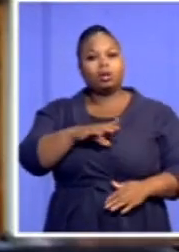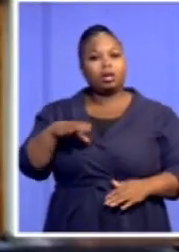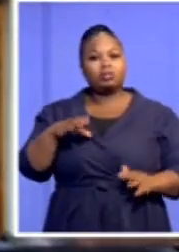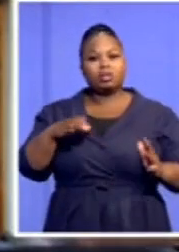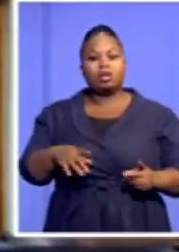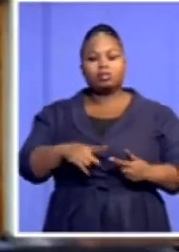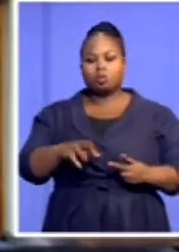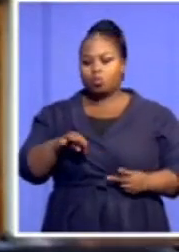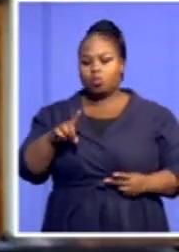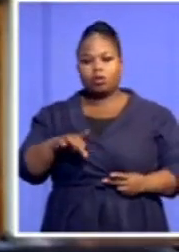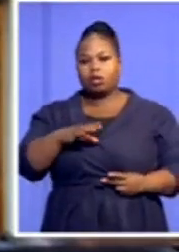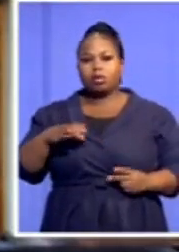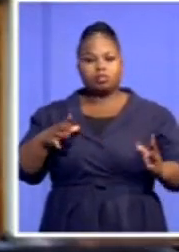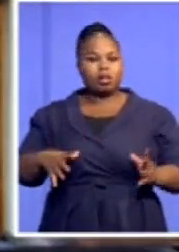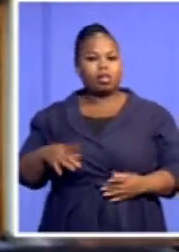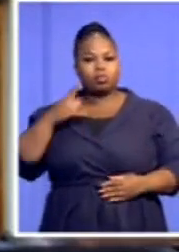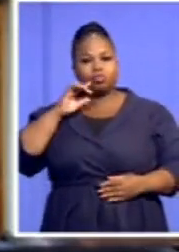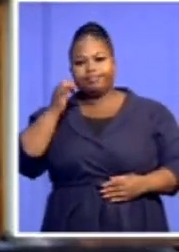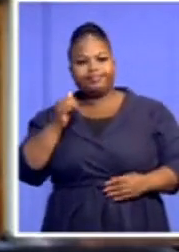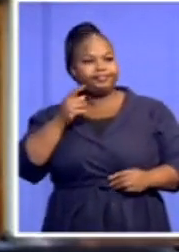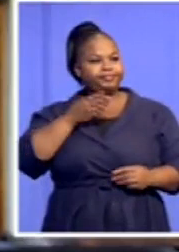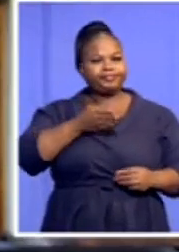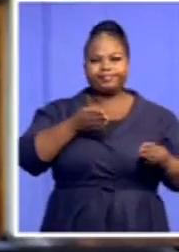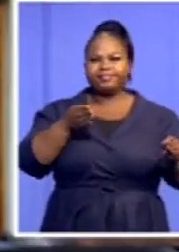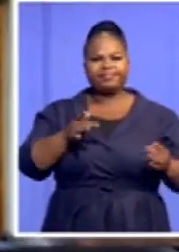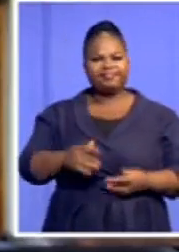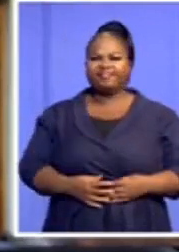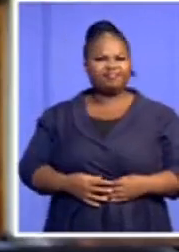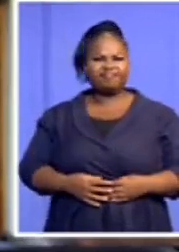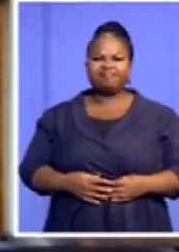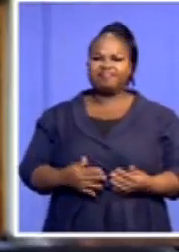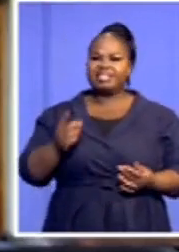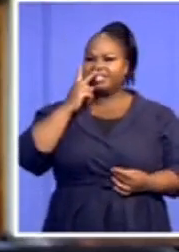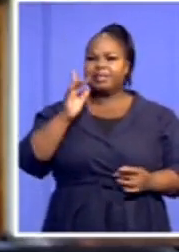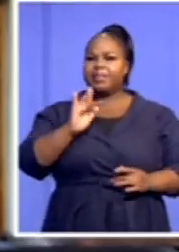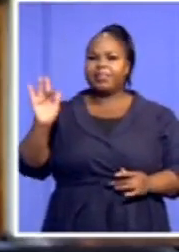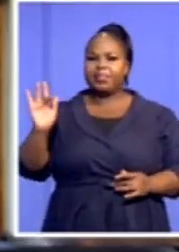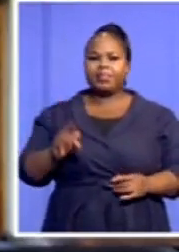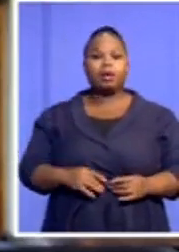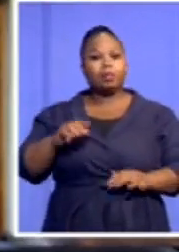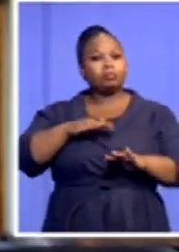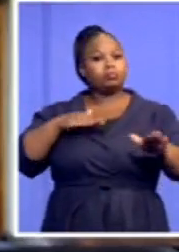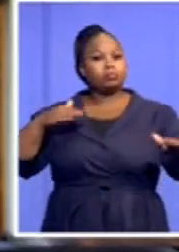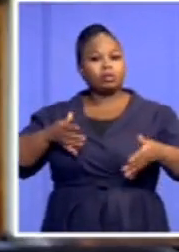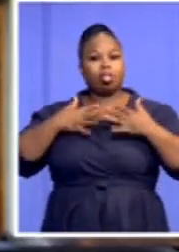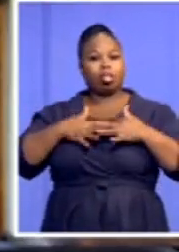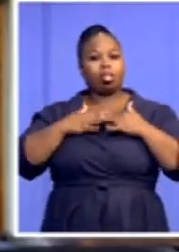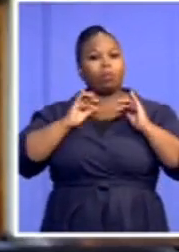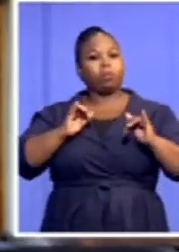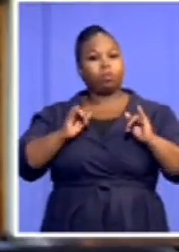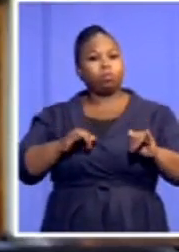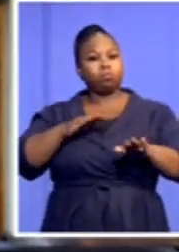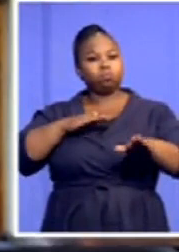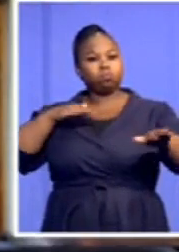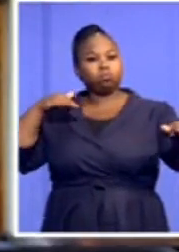And people are concerned, people are worried. The traffic is absolute chaos. The highway is barely controlled. The police